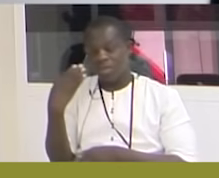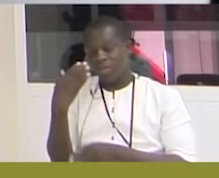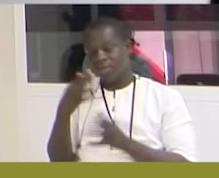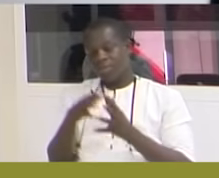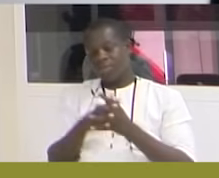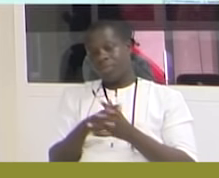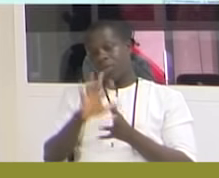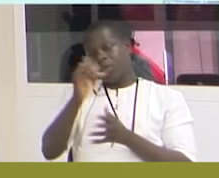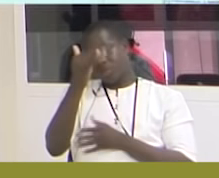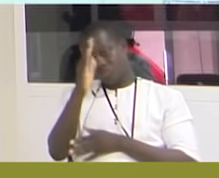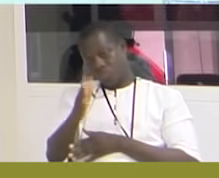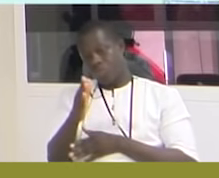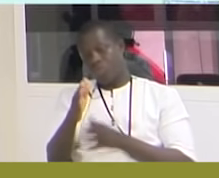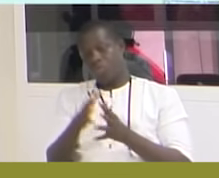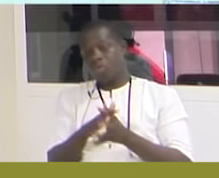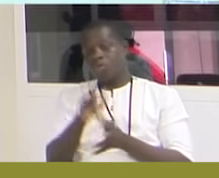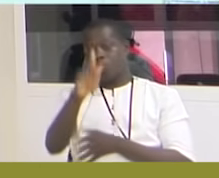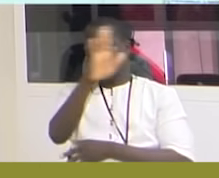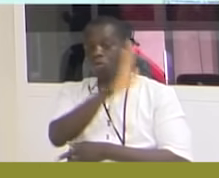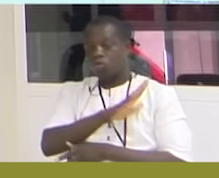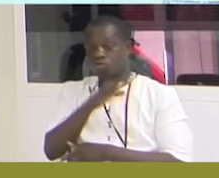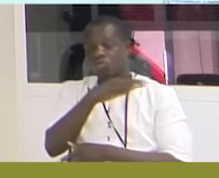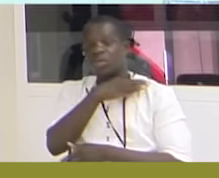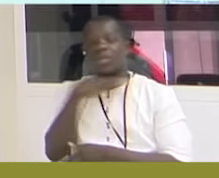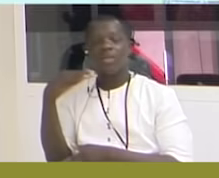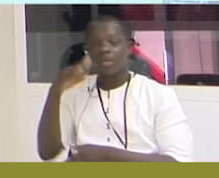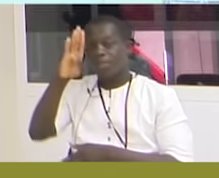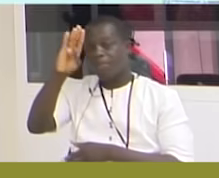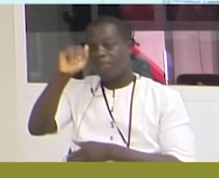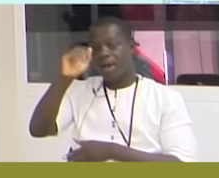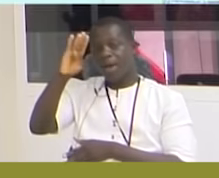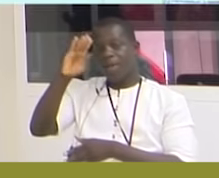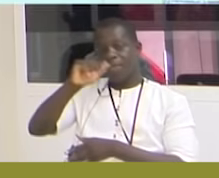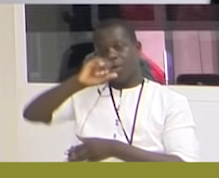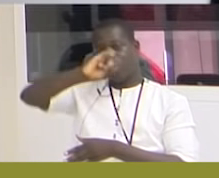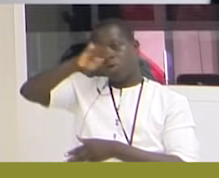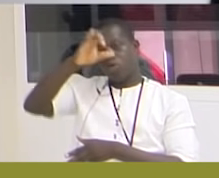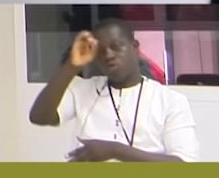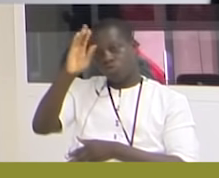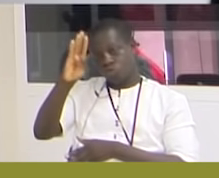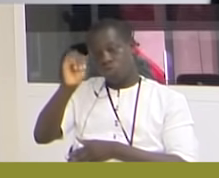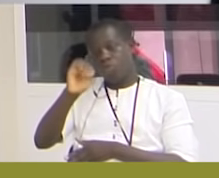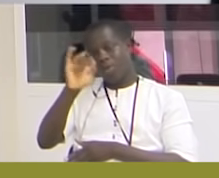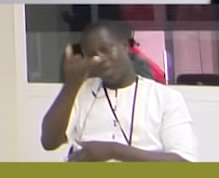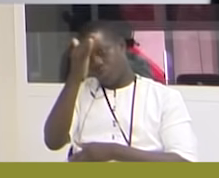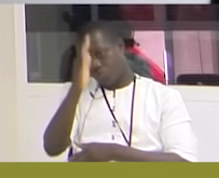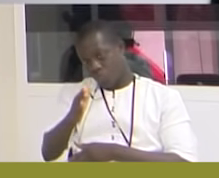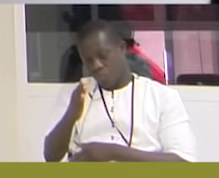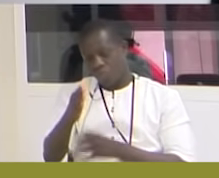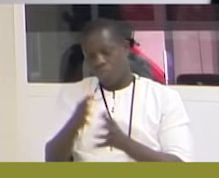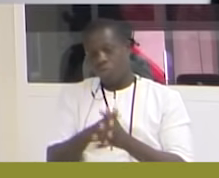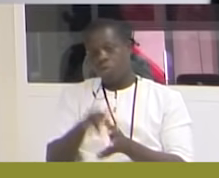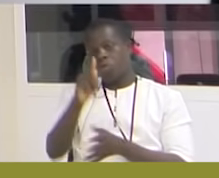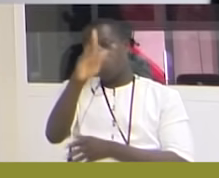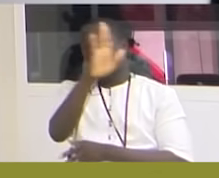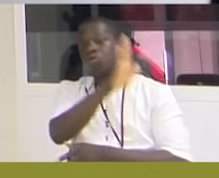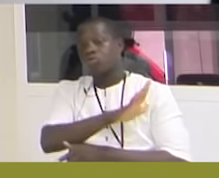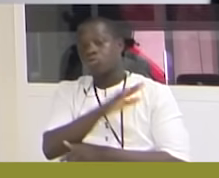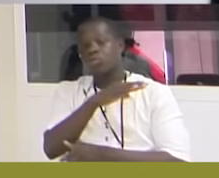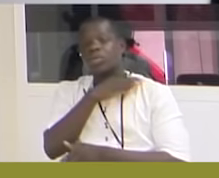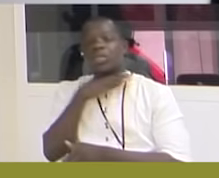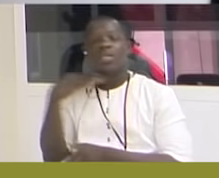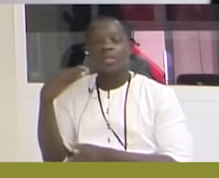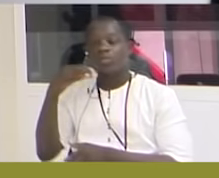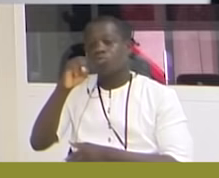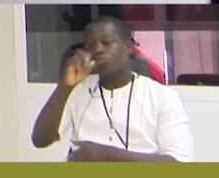Koli. It's true. You also killed Baba Diop. Yena reey Baba Diop. Degala? It's true. You also killed Sol Ndaw and